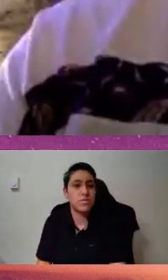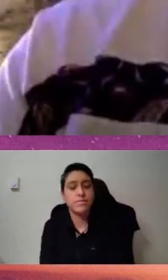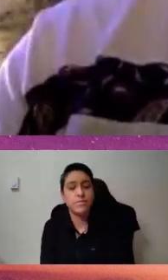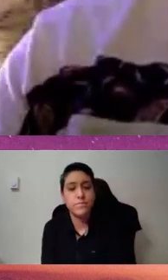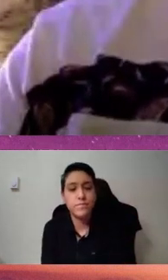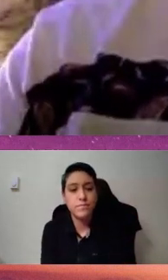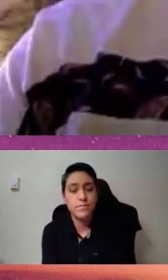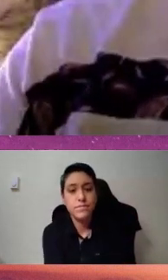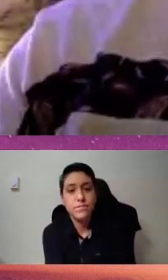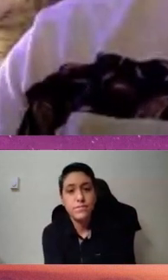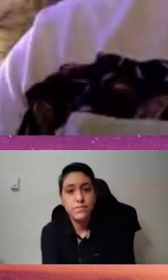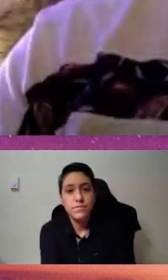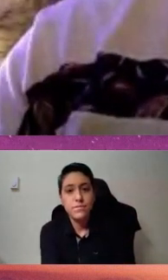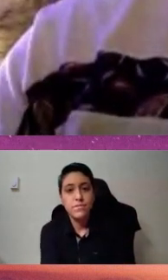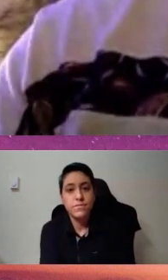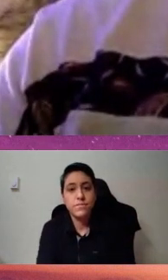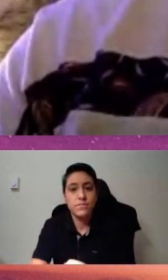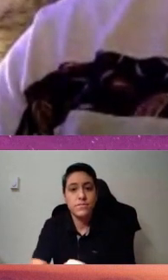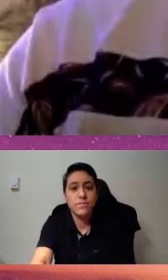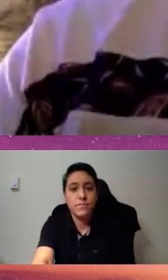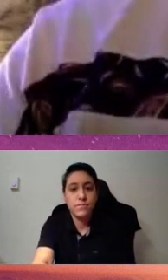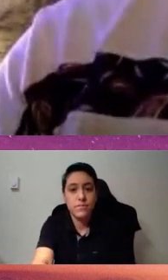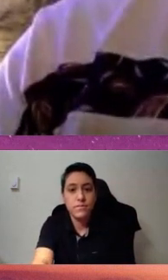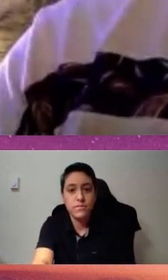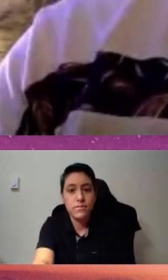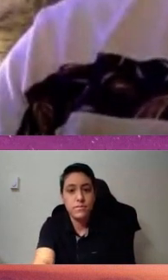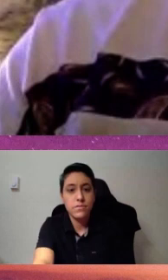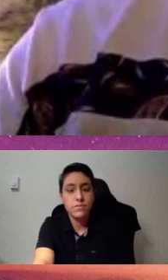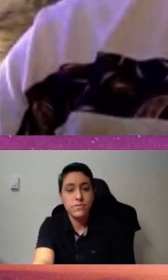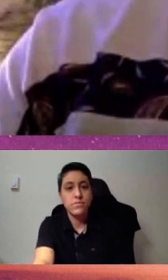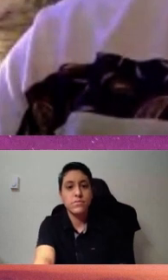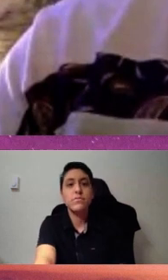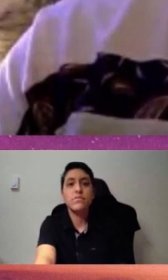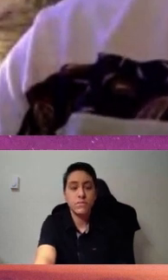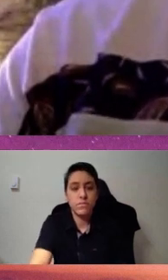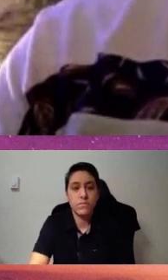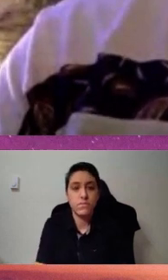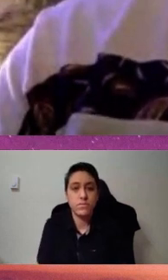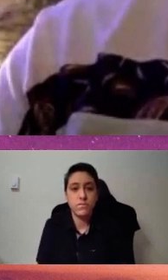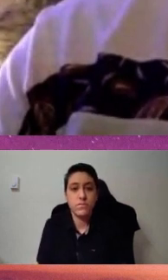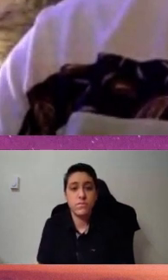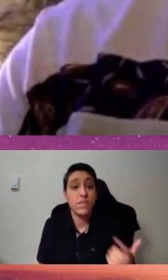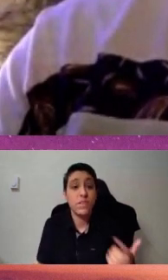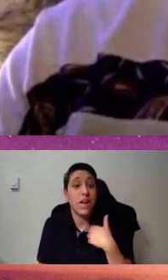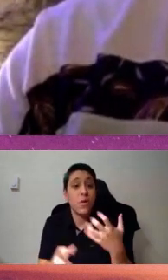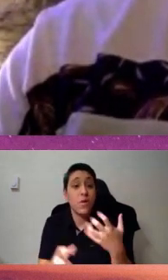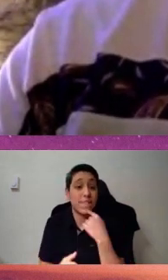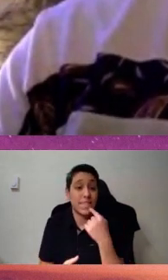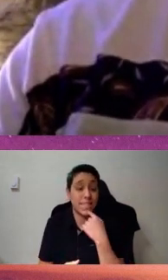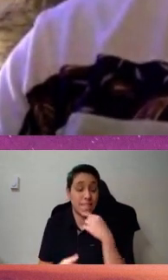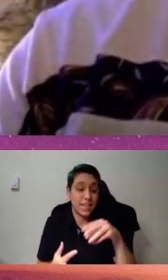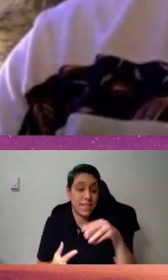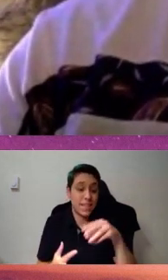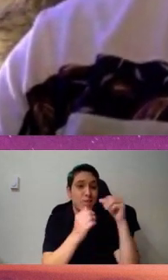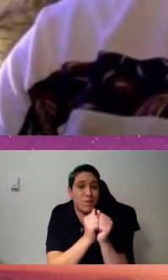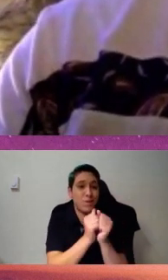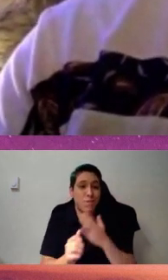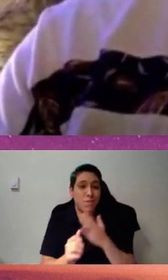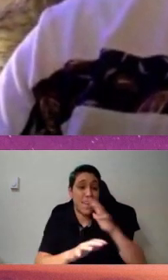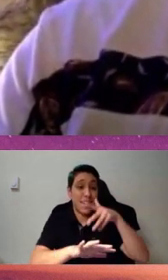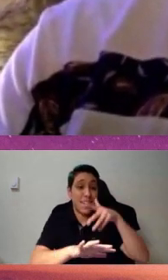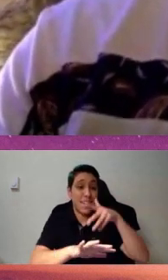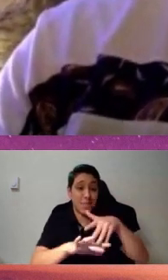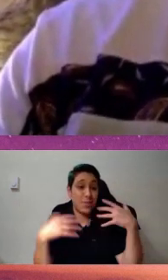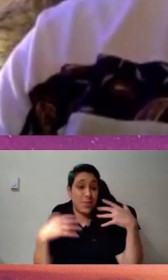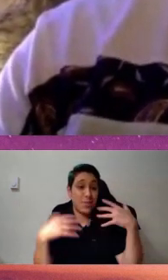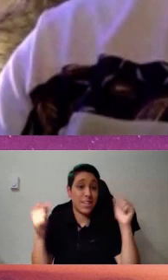us. And in that way, I think I like to say, you know, especially with my Indigenous healing practices, which I'm so grateful